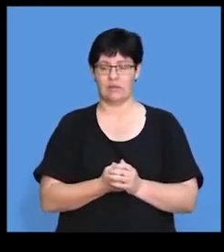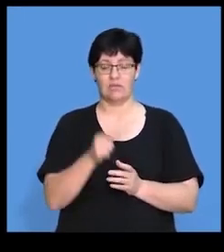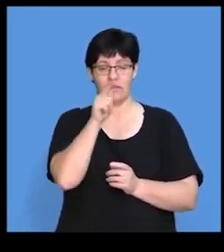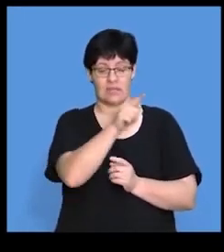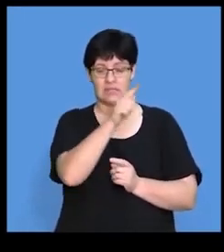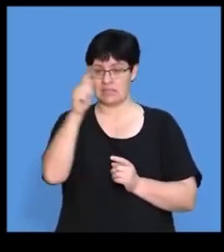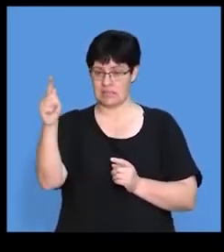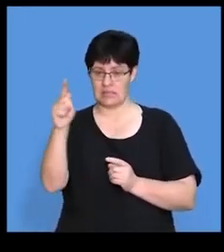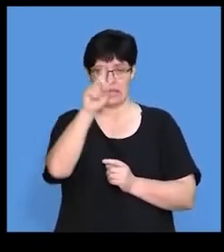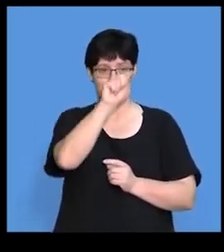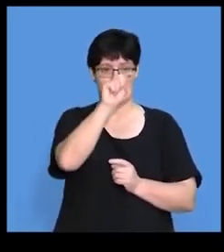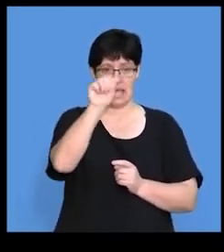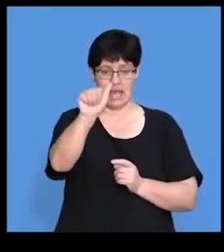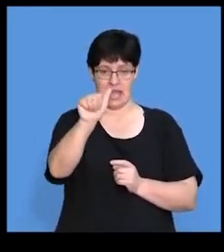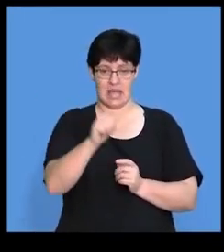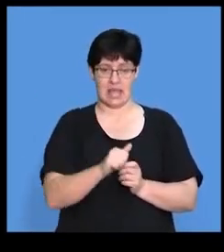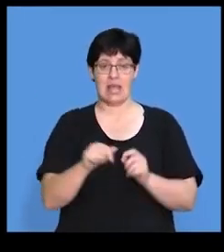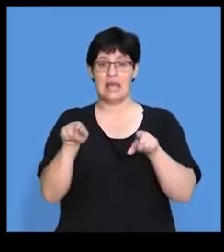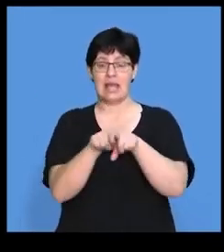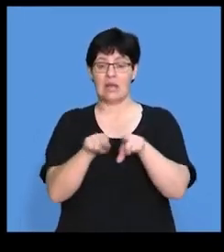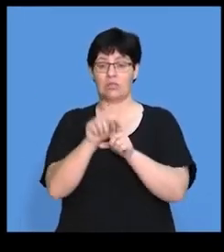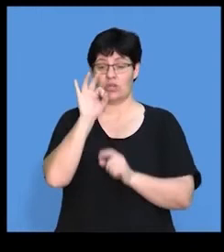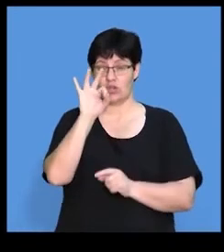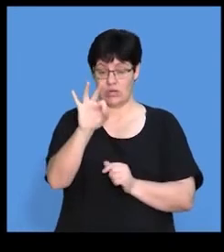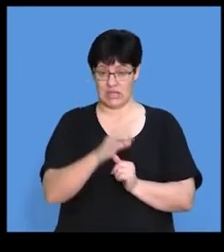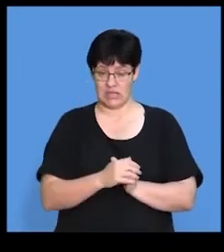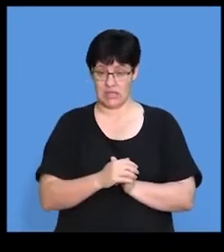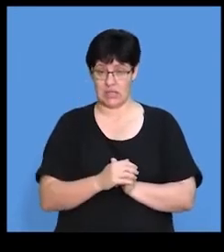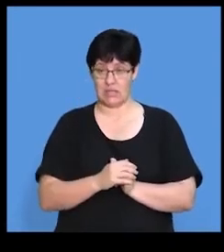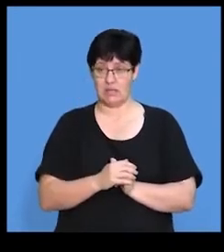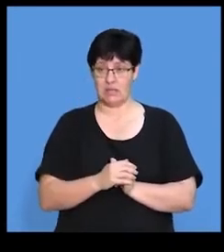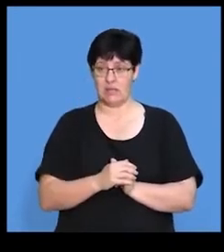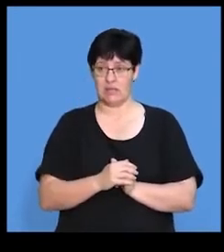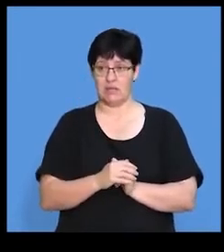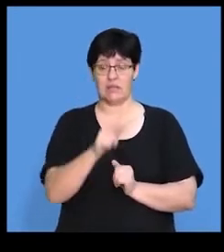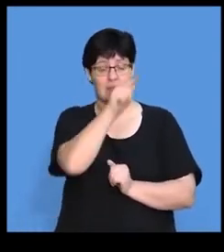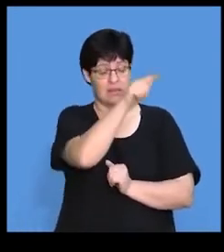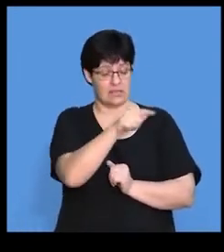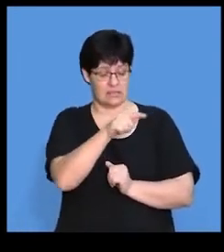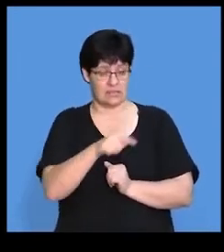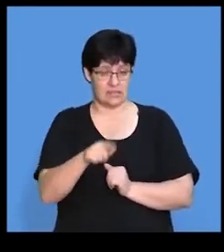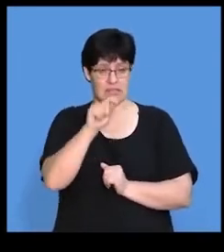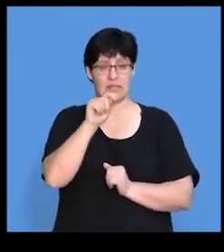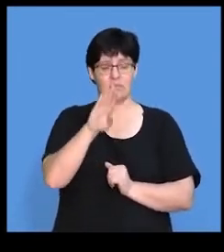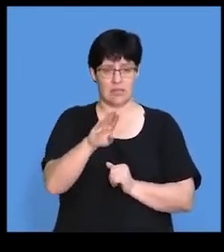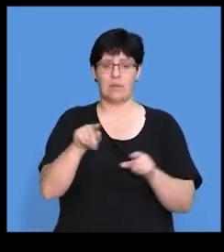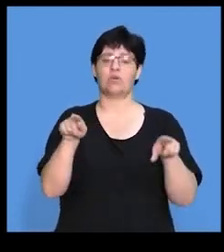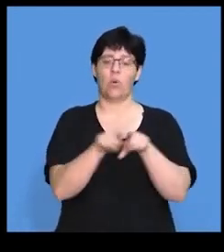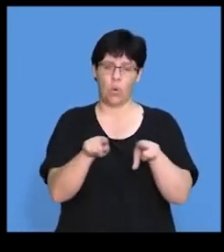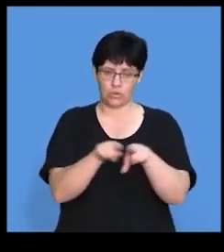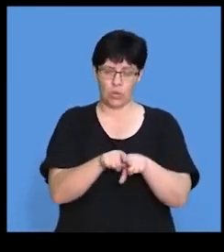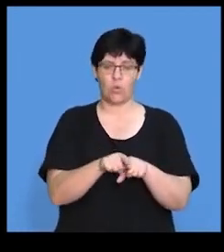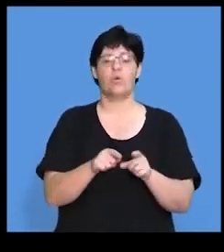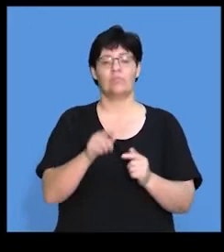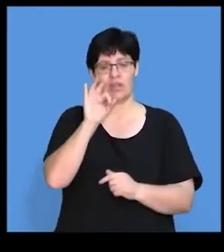line TA is equal to 3 units, then this line TB must also be